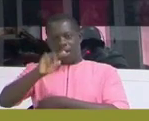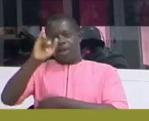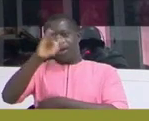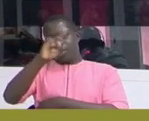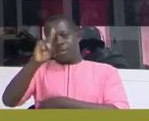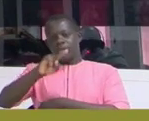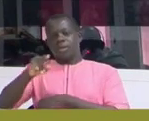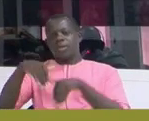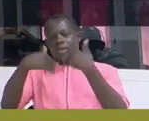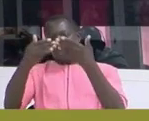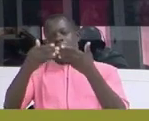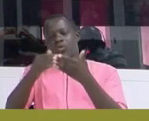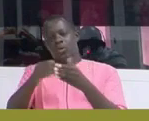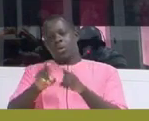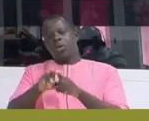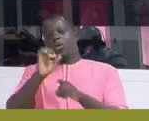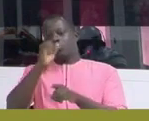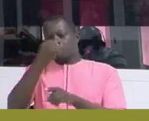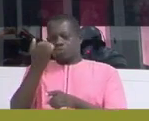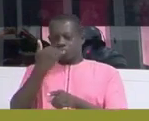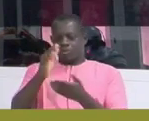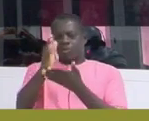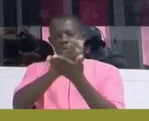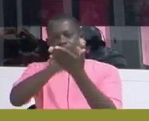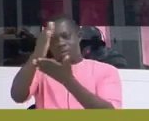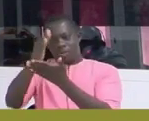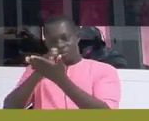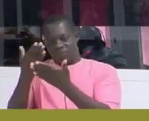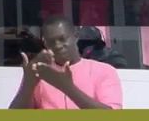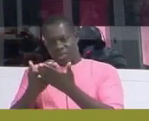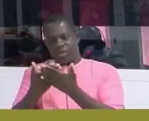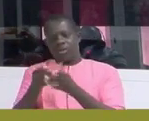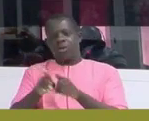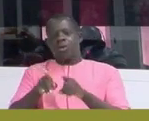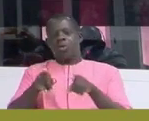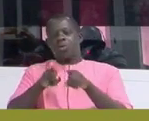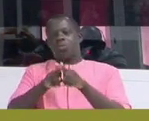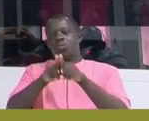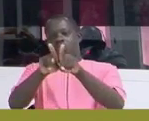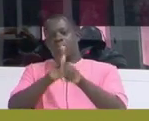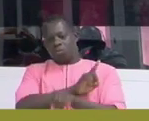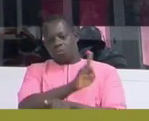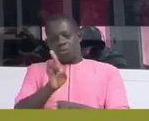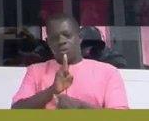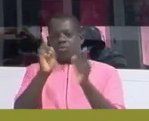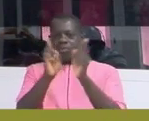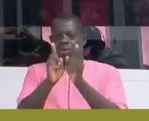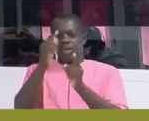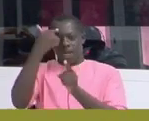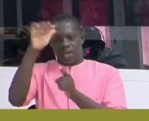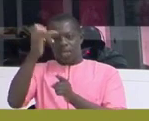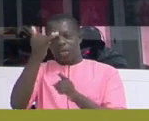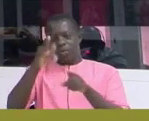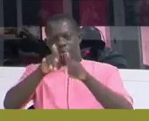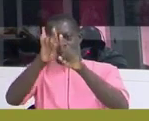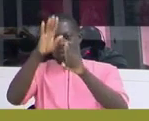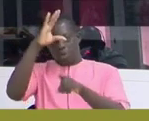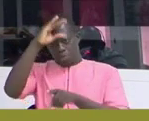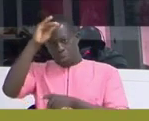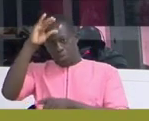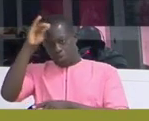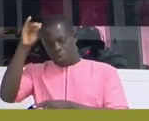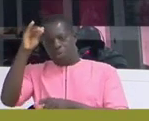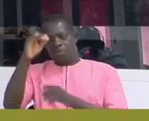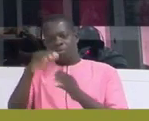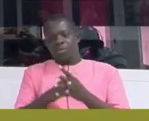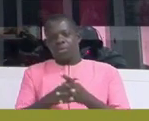After gave us the food and we distributed it, we came to an agreement